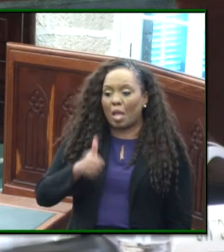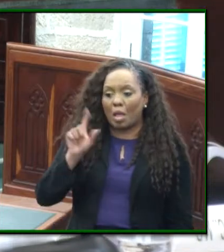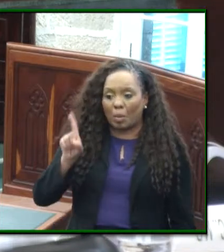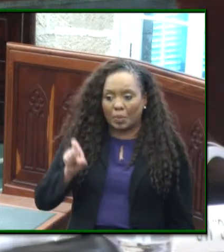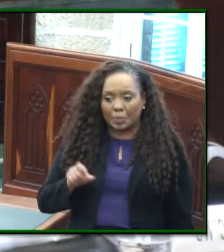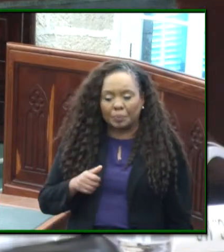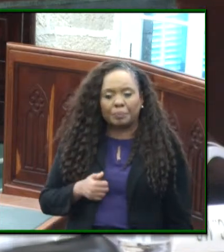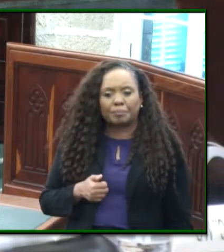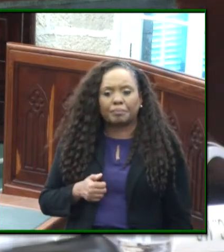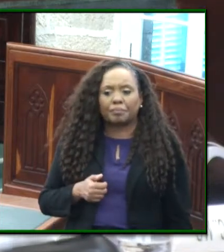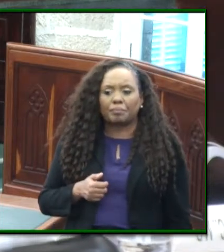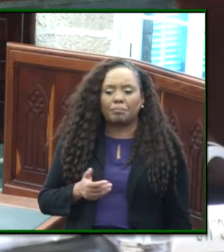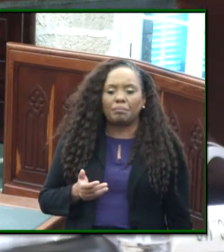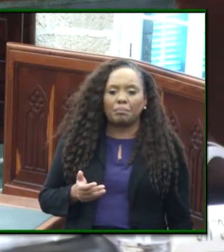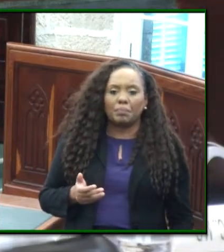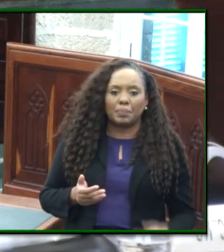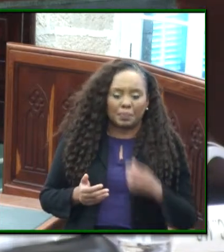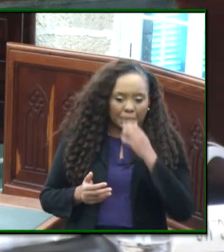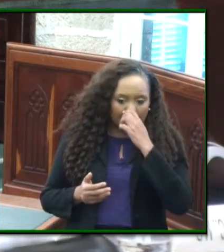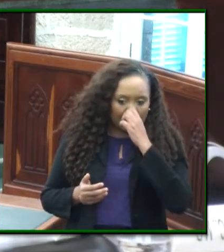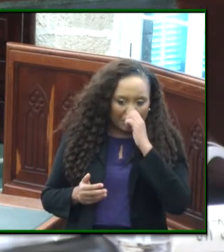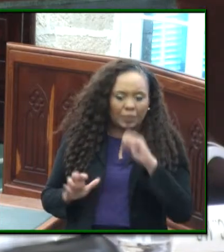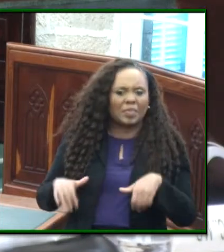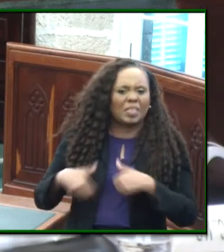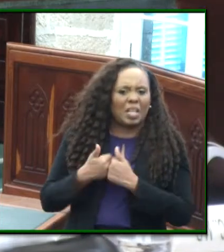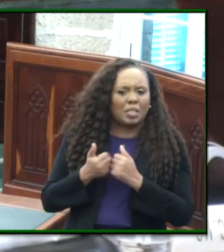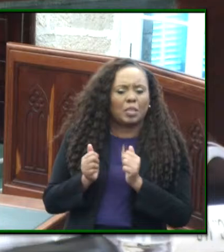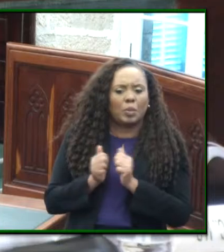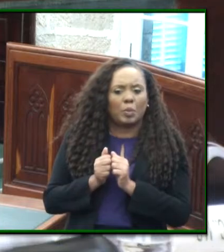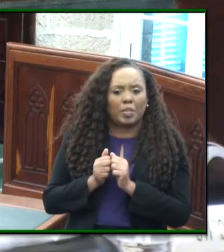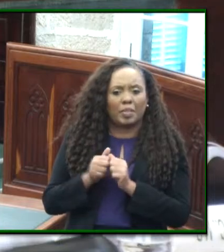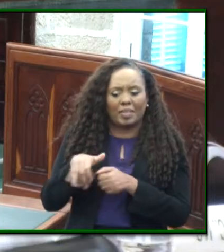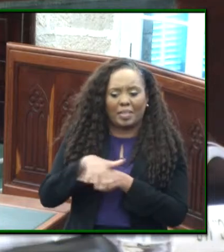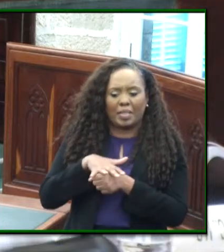having in the Pine recently. And while I